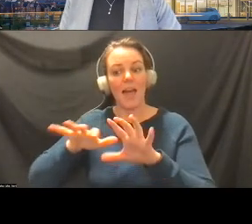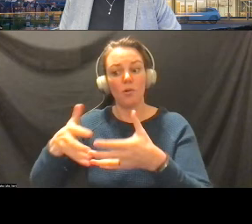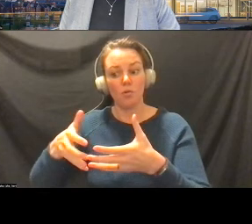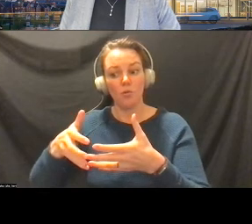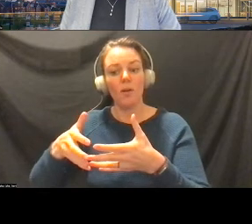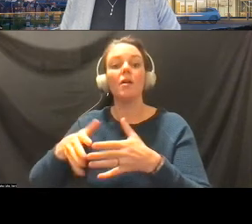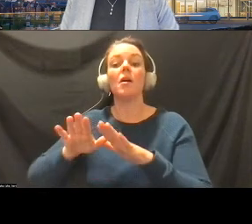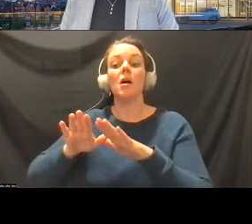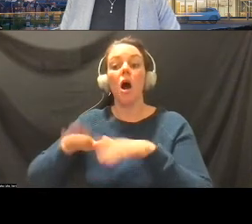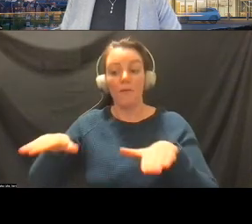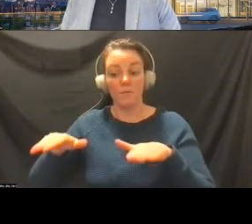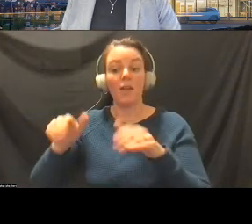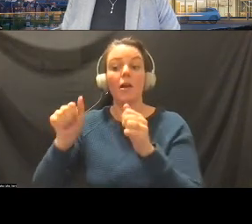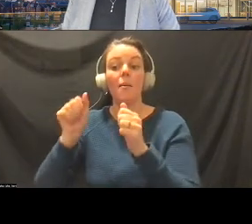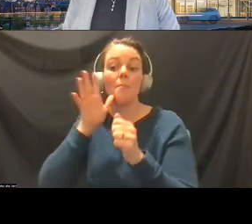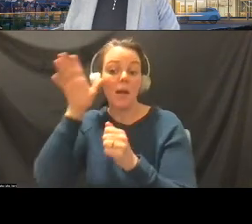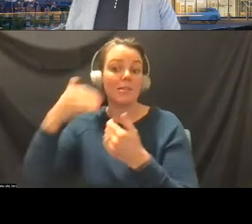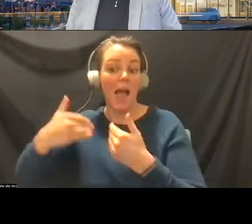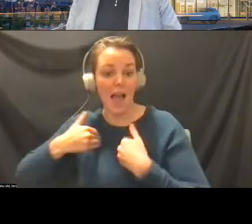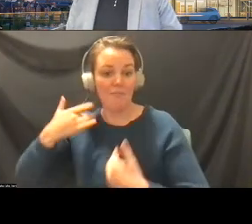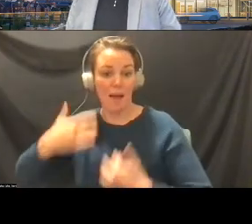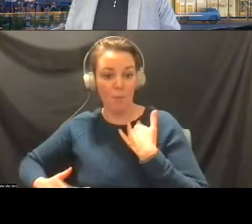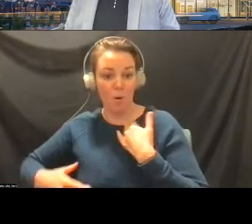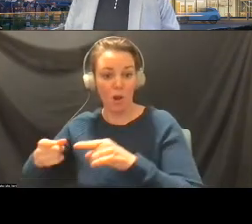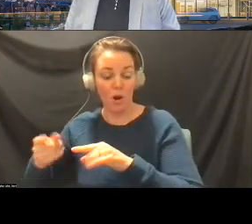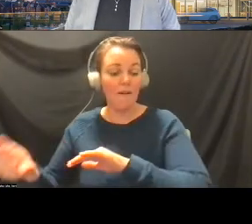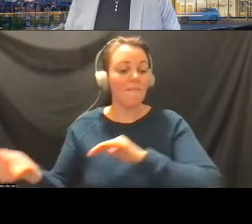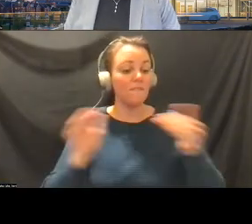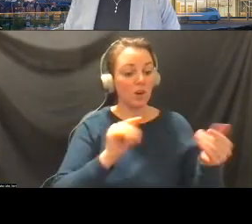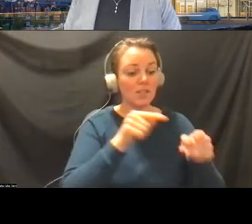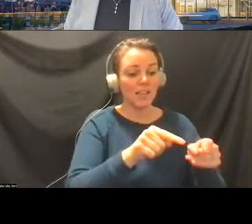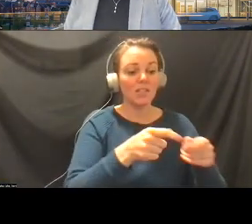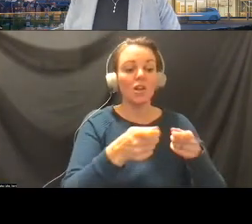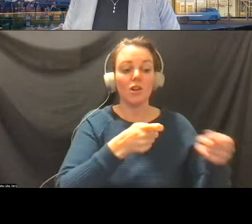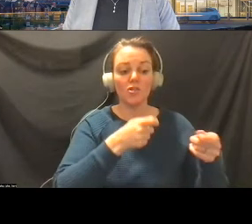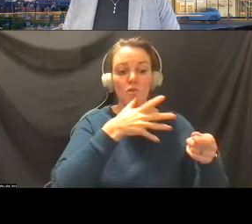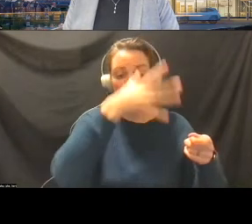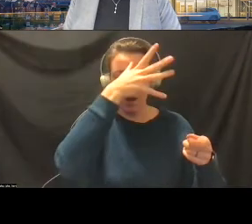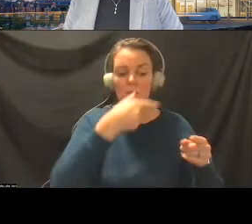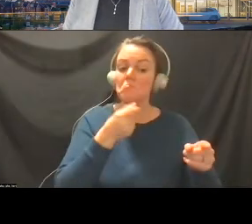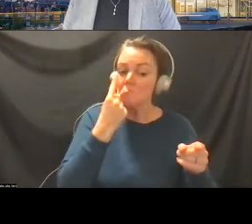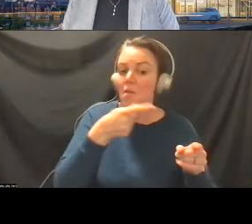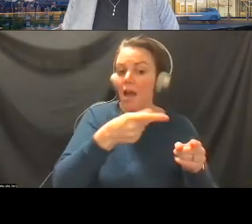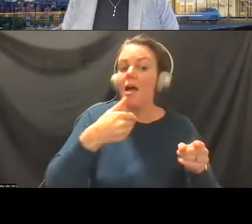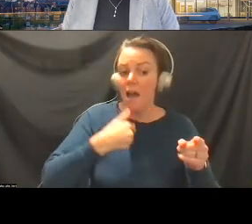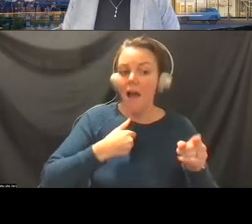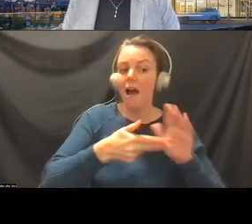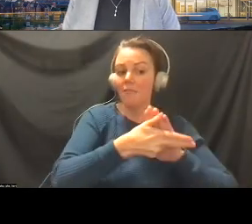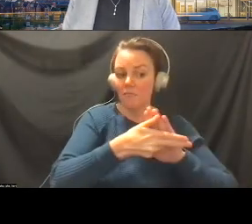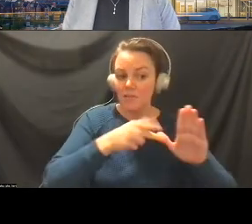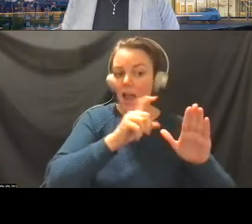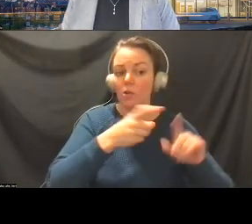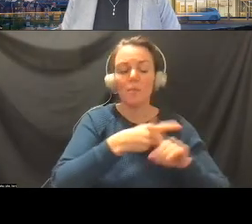with bipolar disorder versus the offspring of control parents who have a psychopathology but not